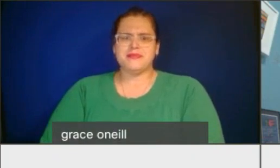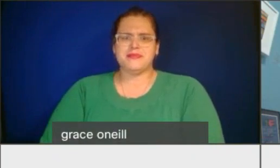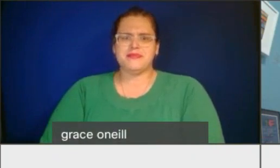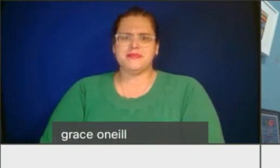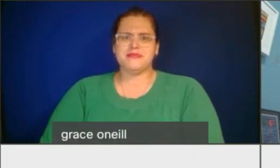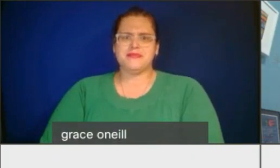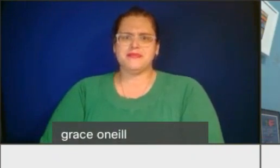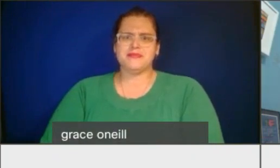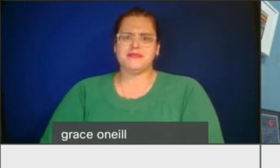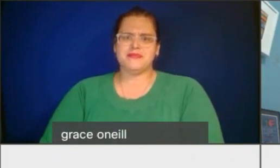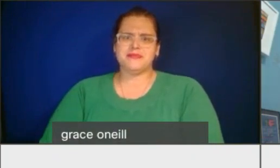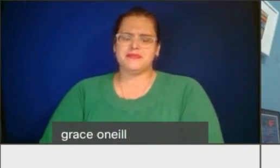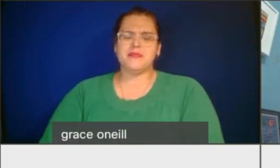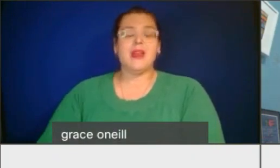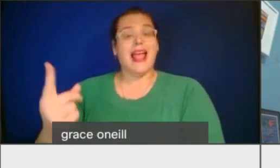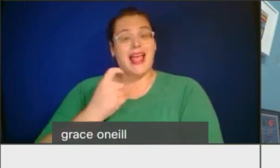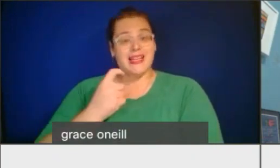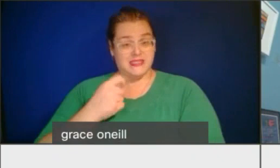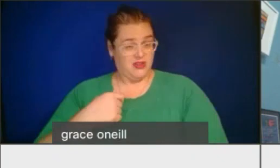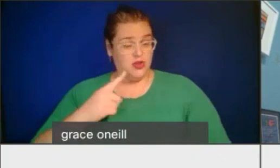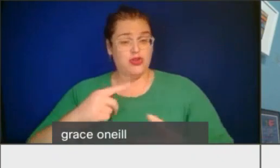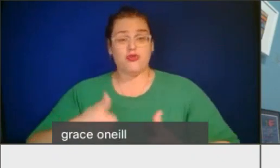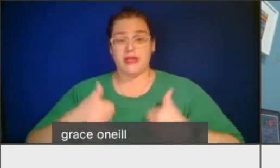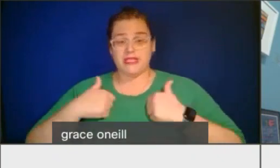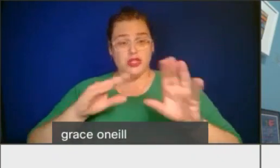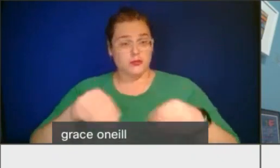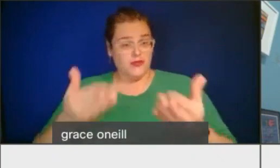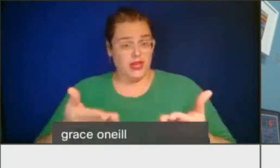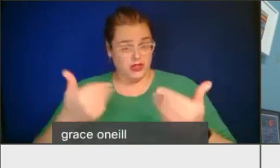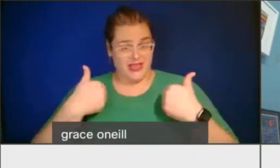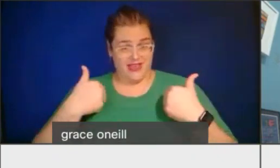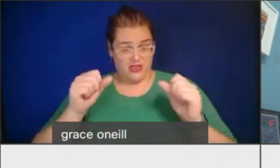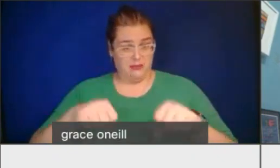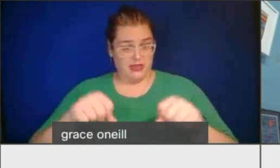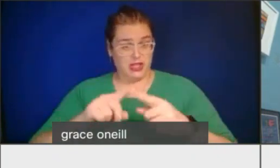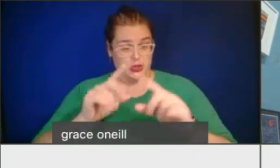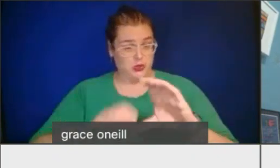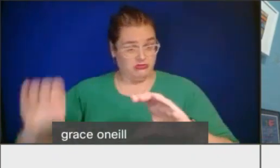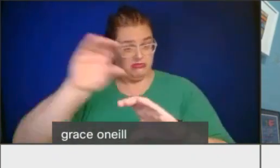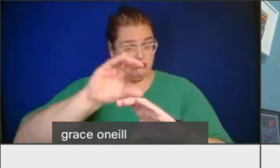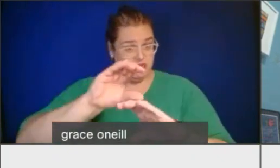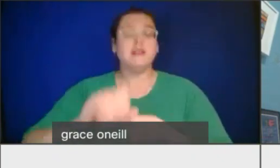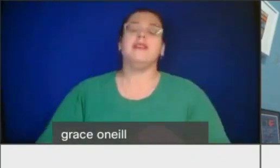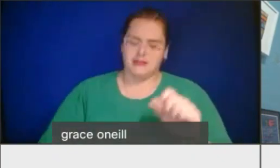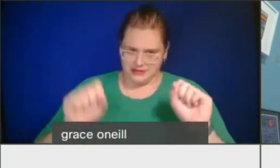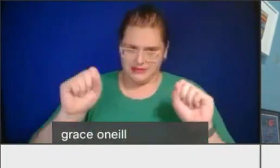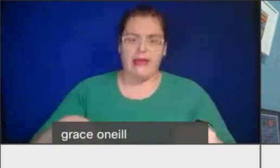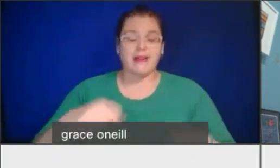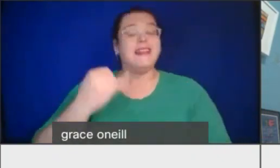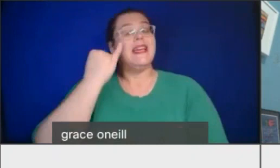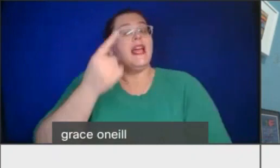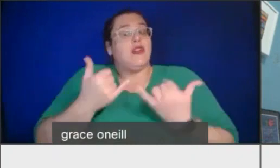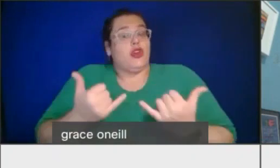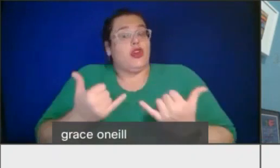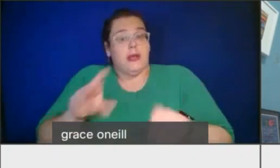Do residential providers have that same ability? Yes, they do. Now, if you are currently providing residential services to someone, they